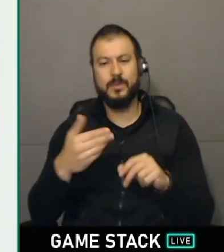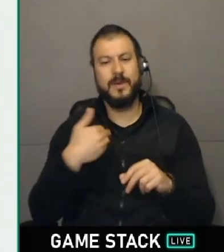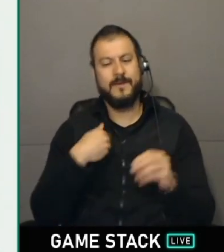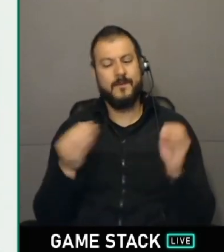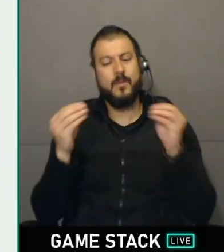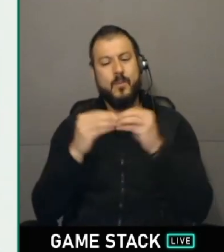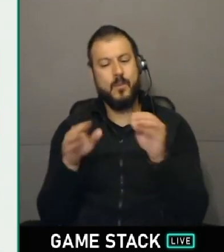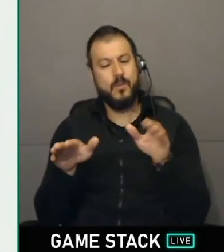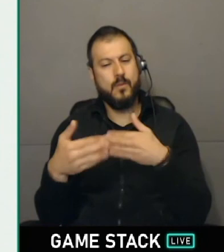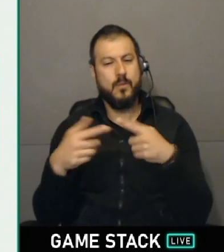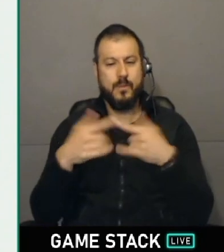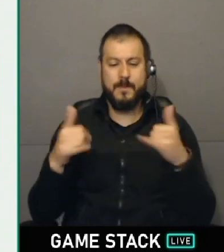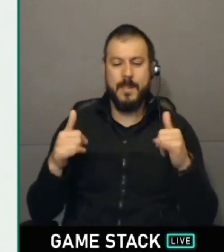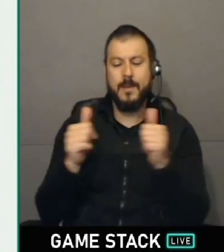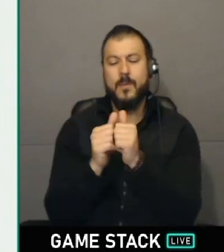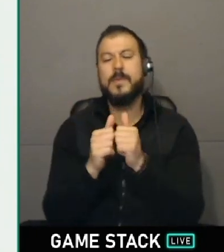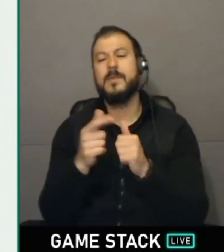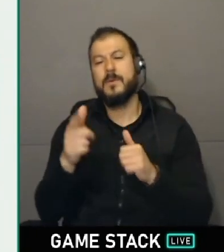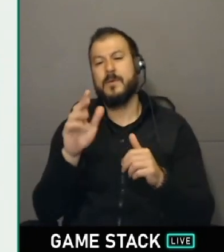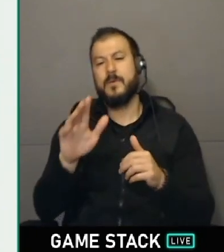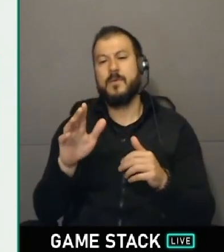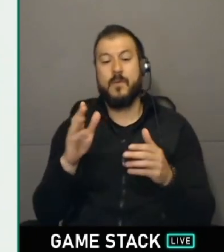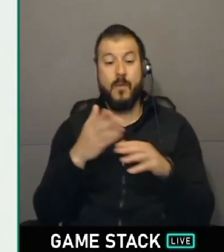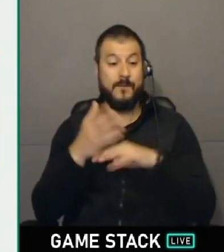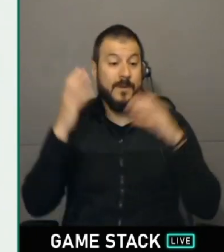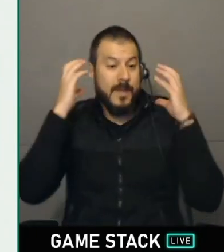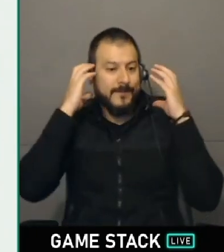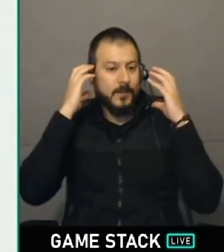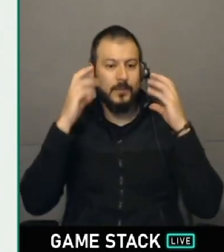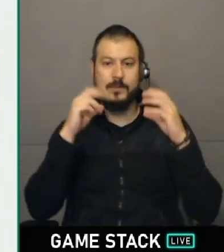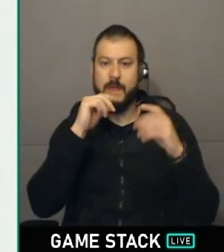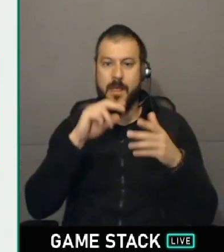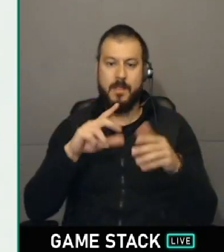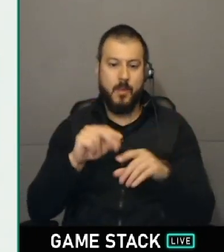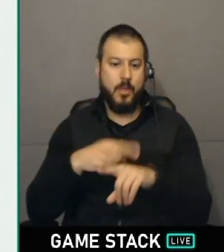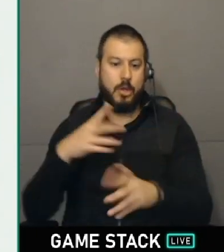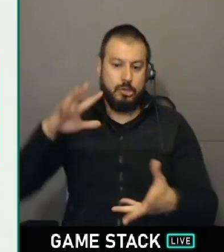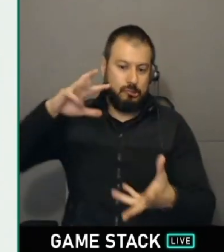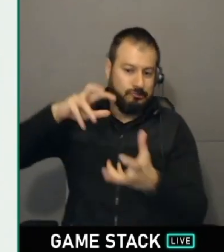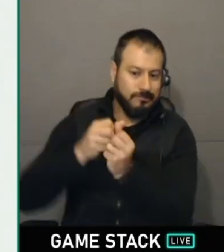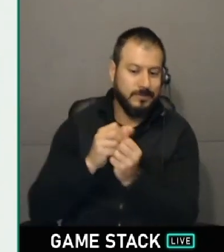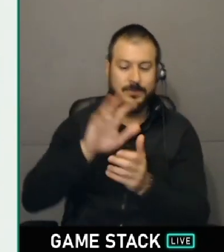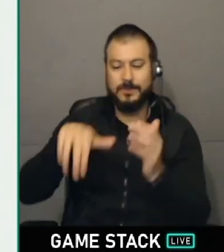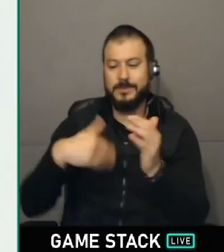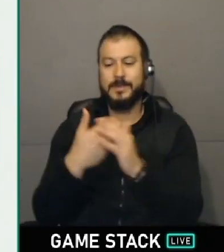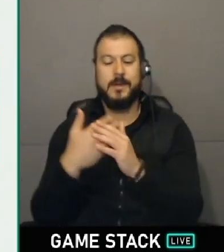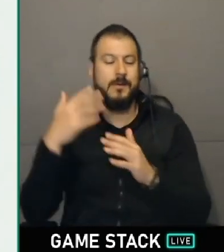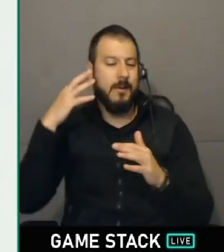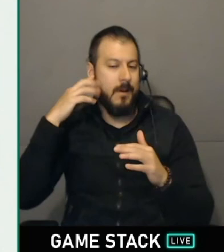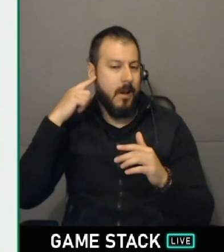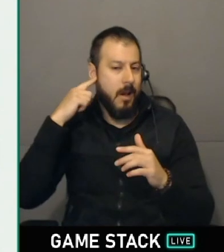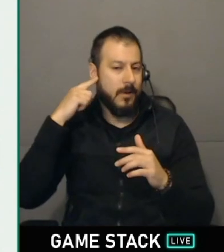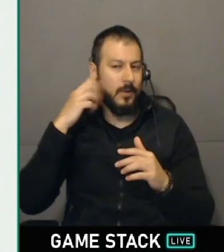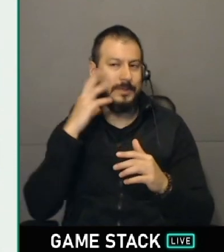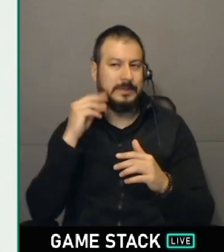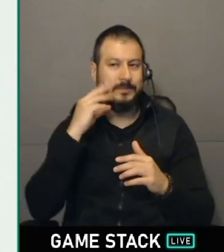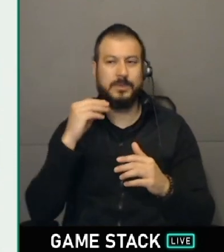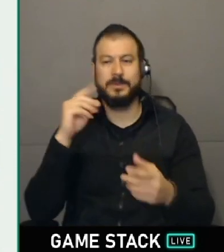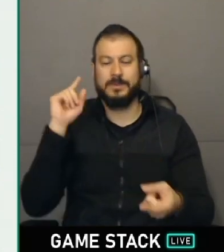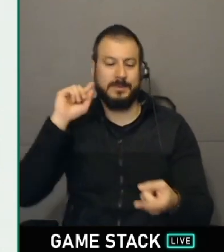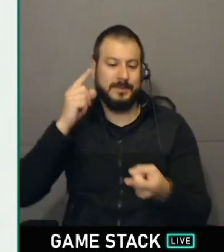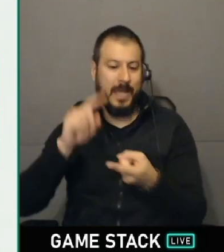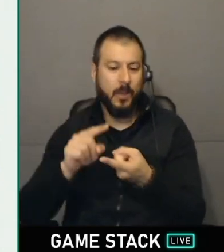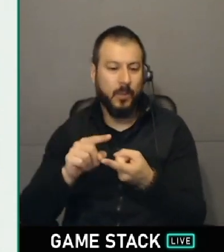play with. You're over headphones, you're no longer crunching your entire audio experience down to